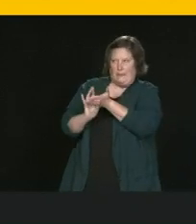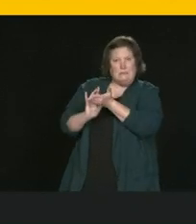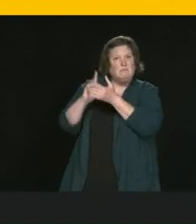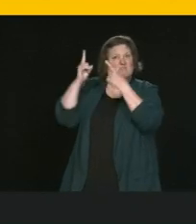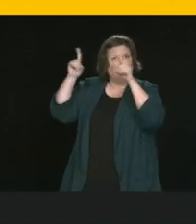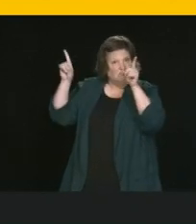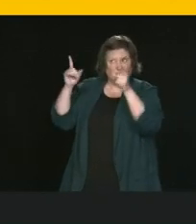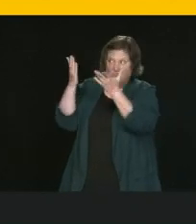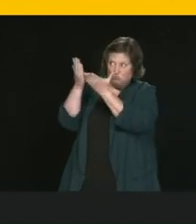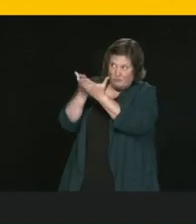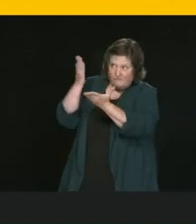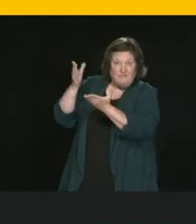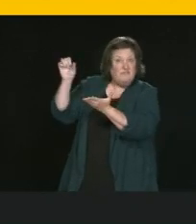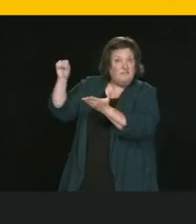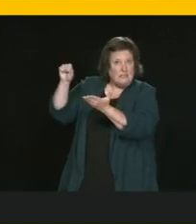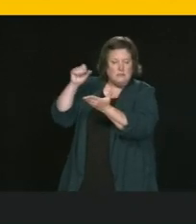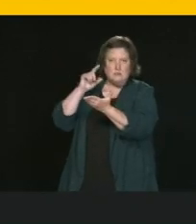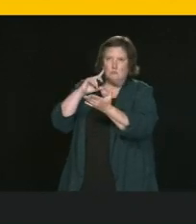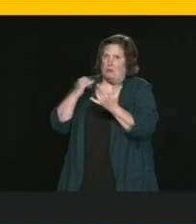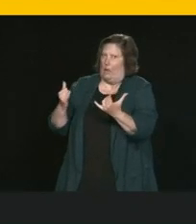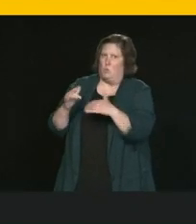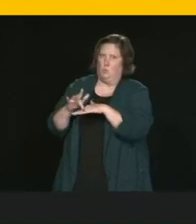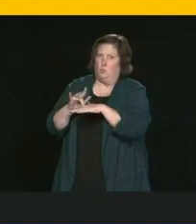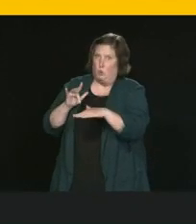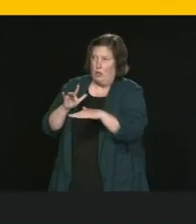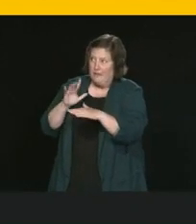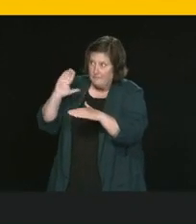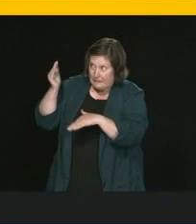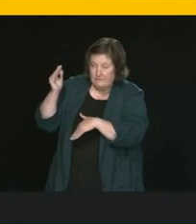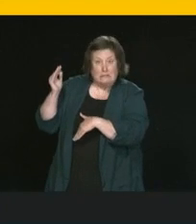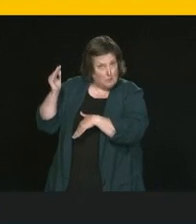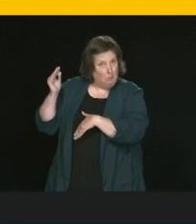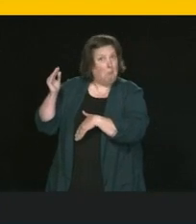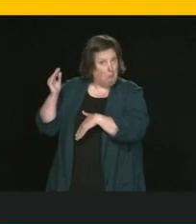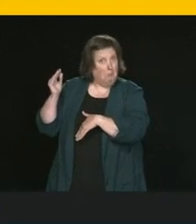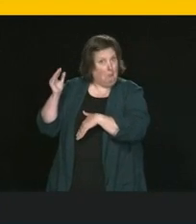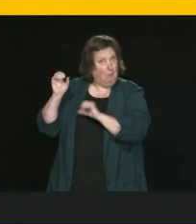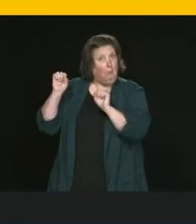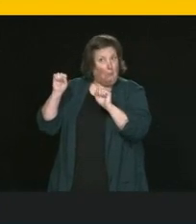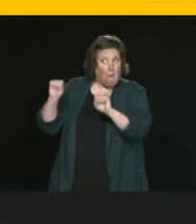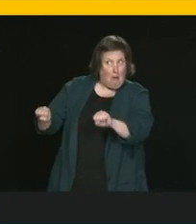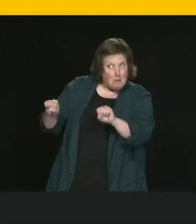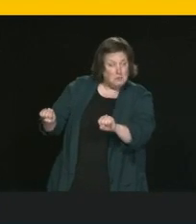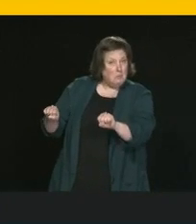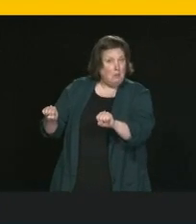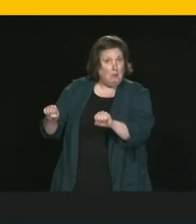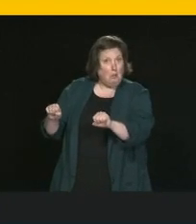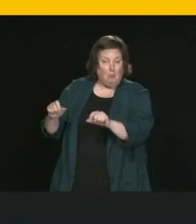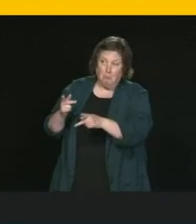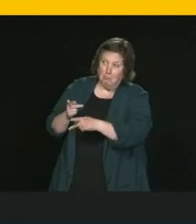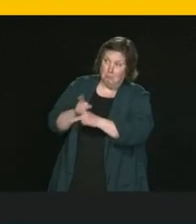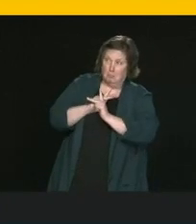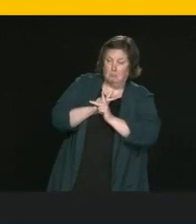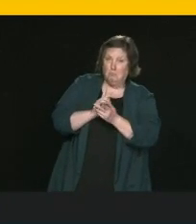it's certainly something that could be considered. There would potentially then also be